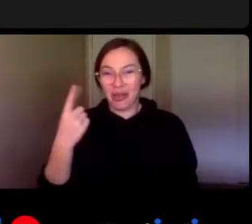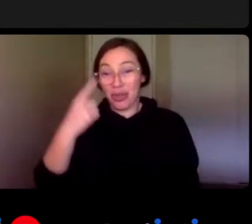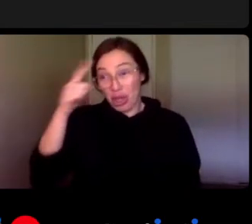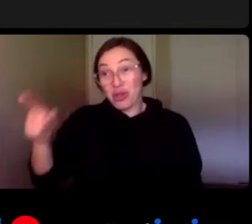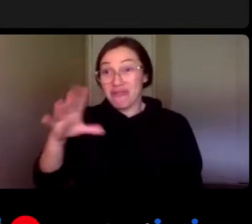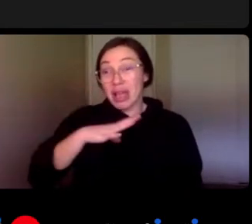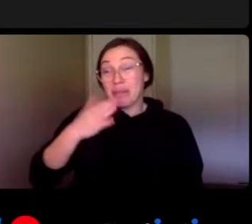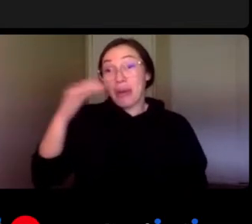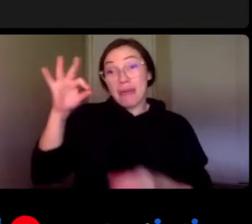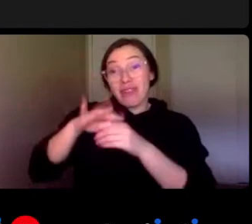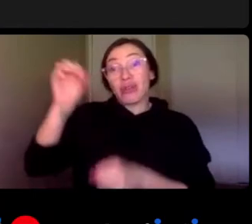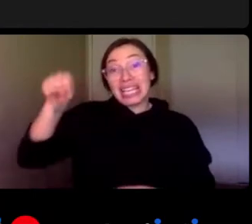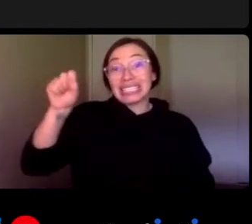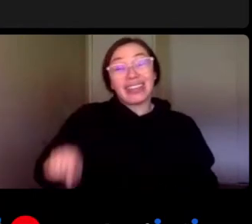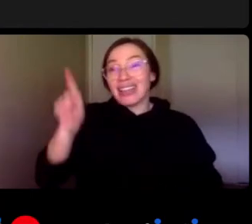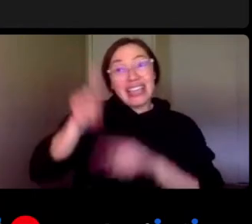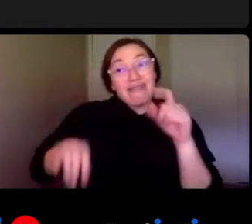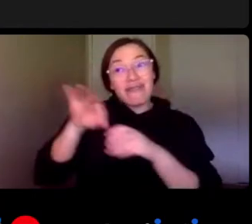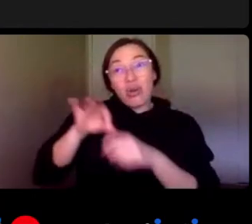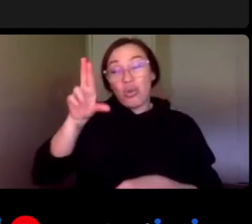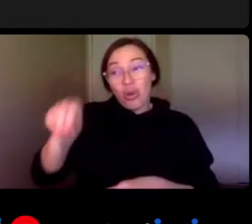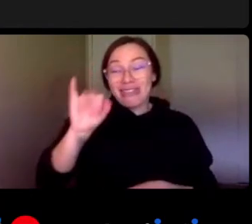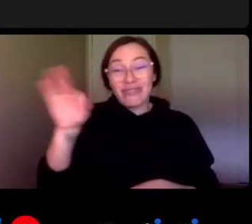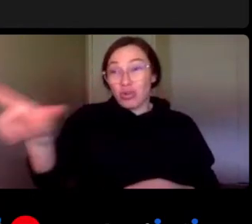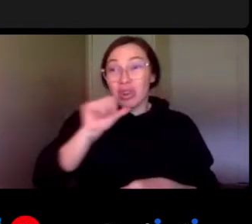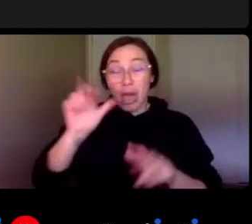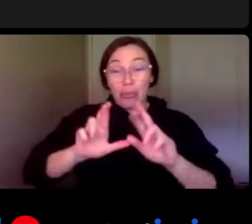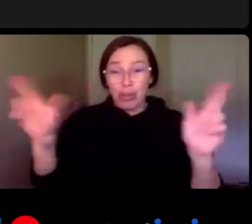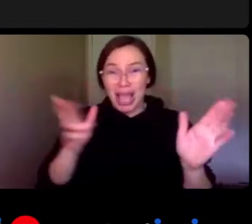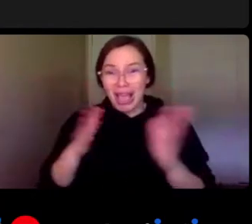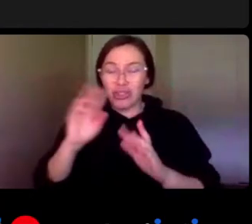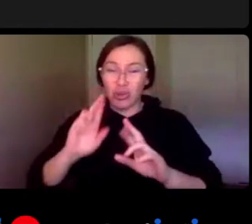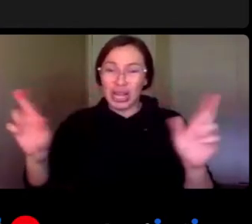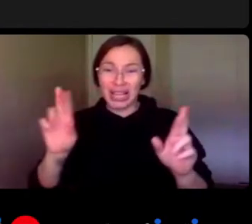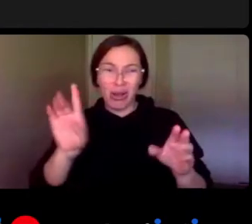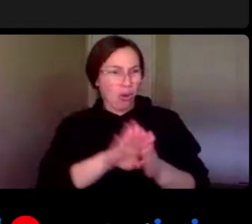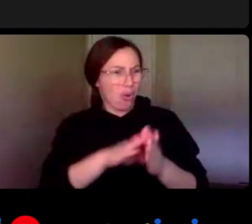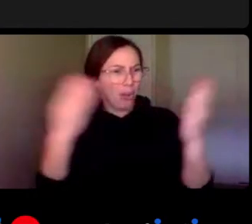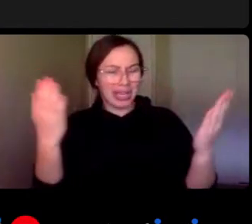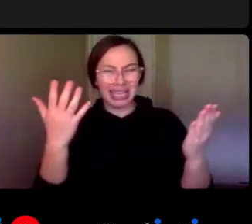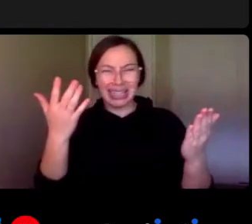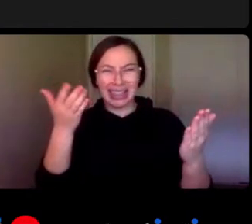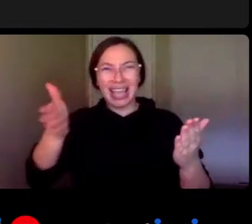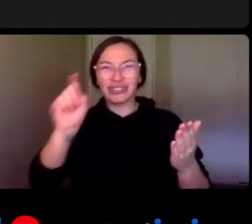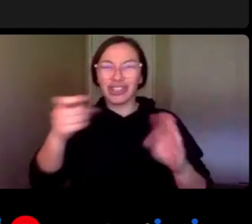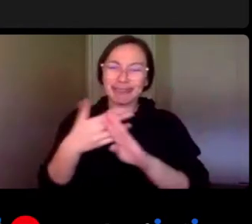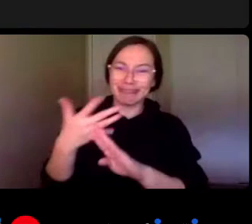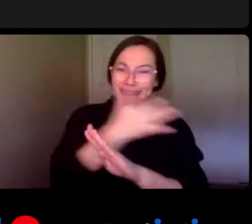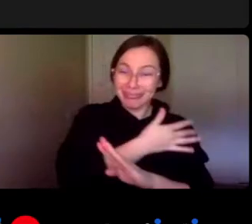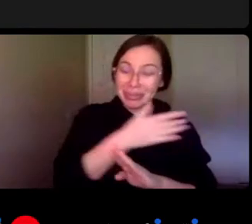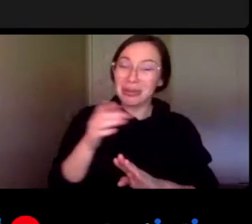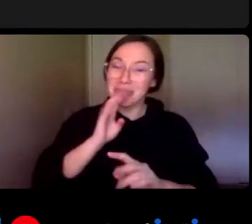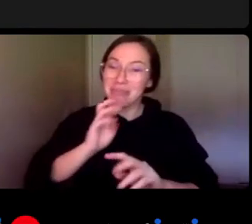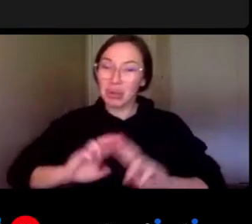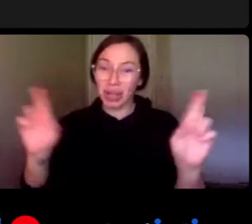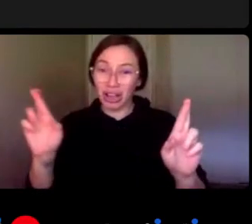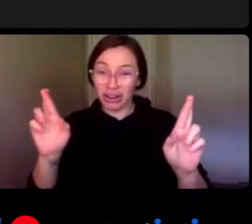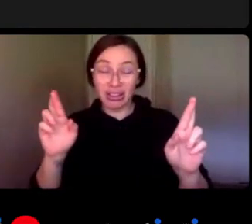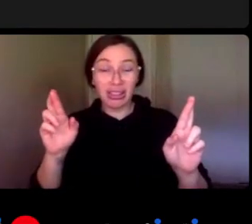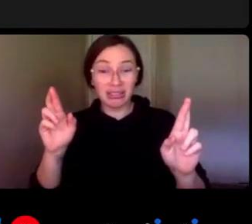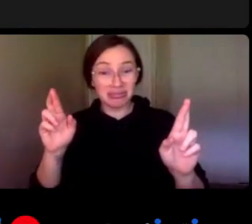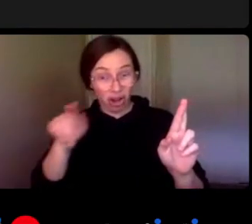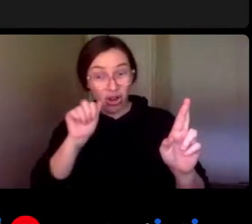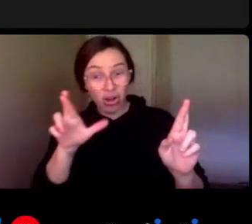yes on everything. You don't get a vote no on anything if you didn't prepare for the meeting. You just go along with the crowd. So be prepared. So think about that. Are you